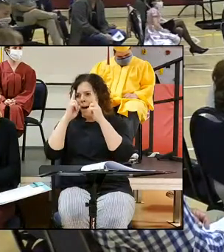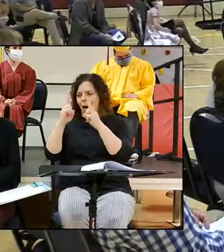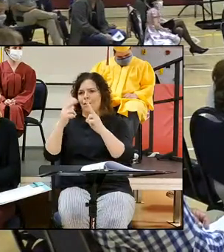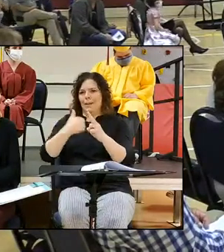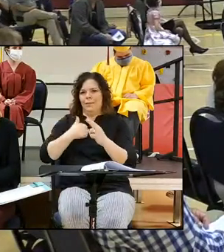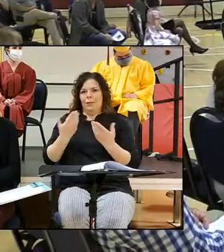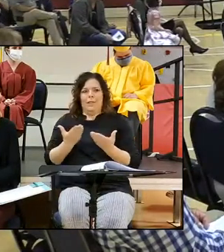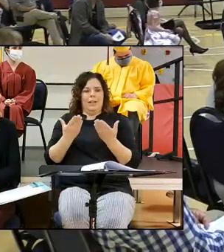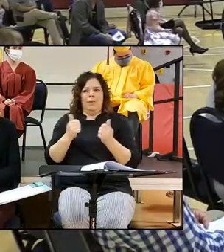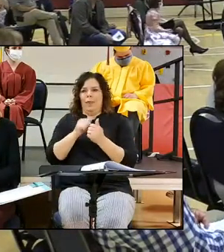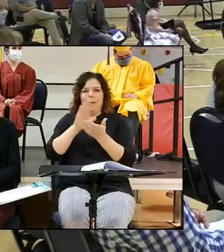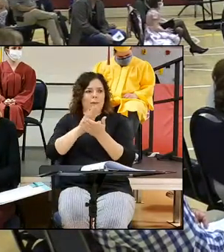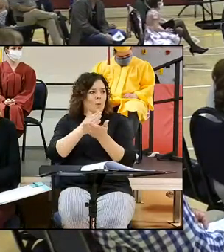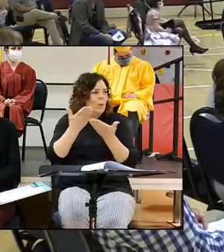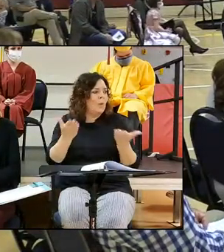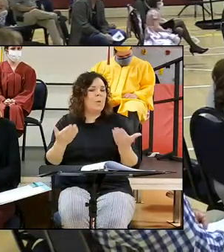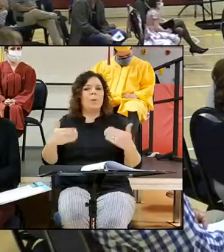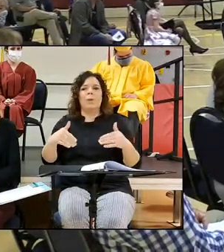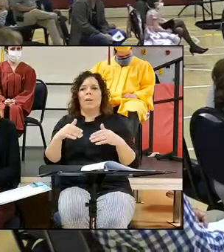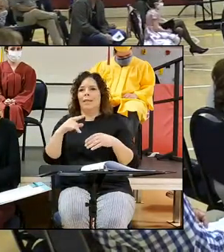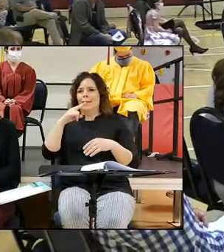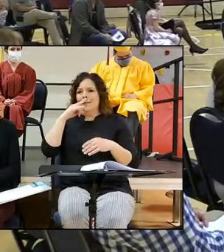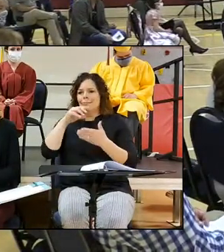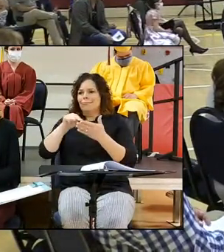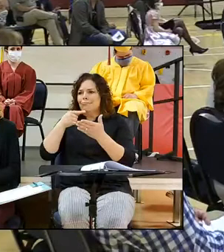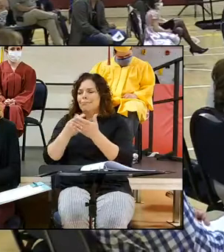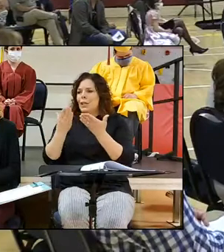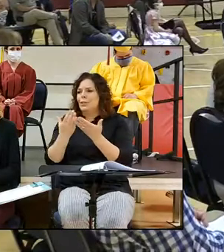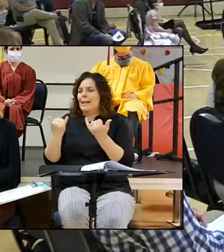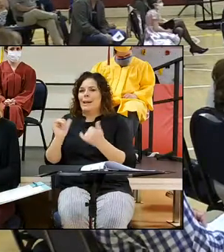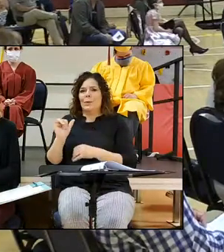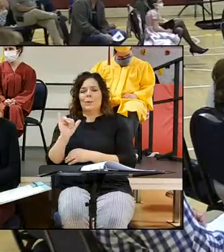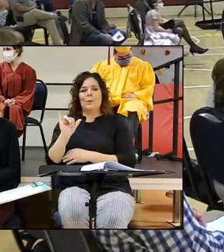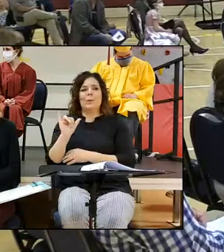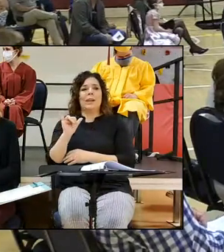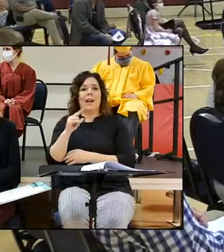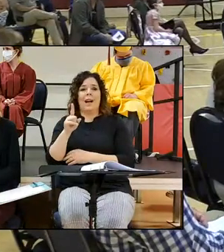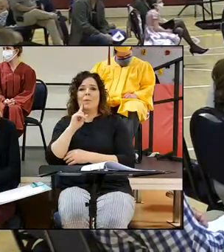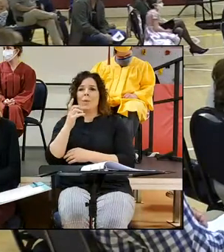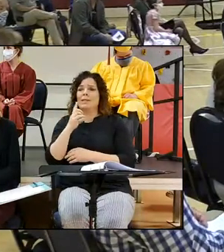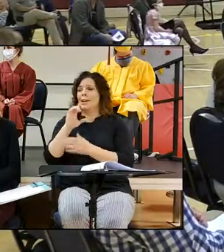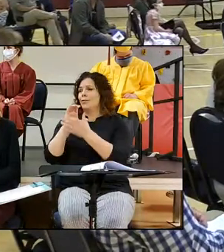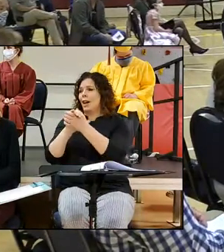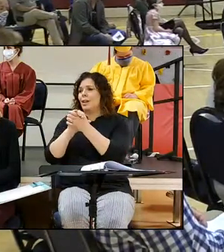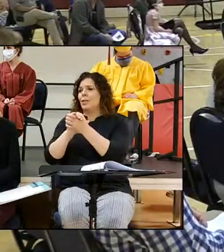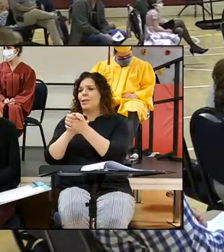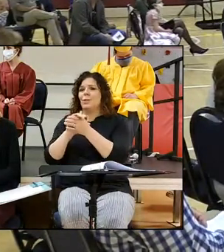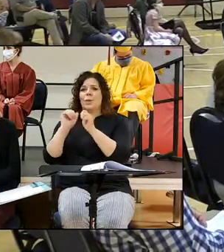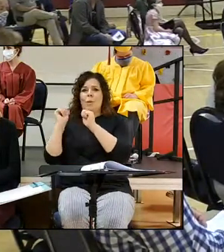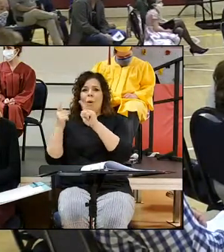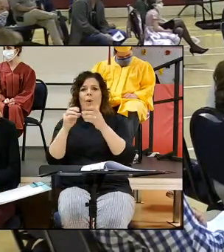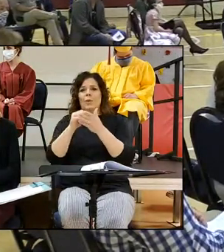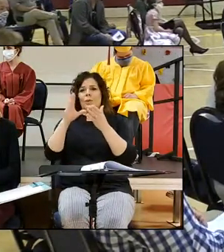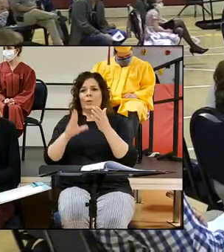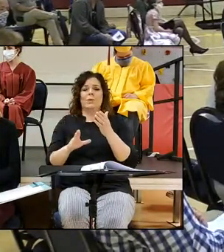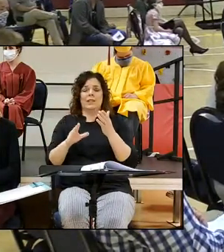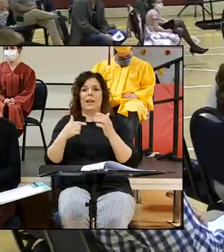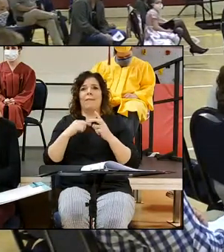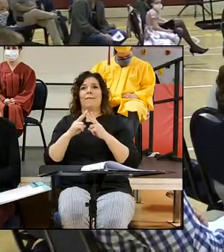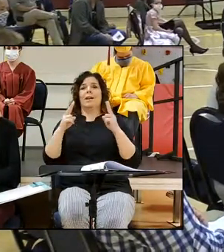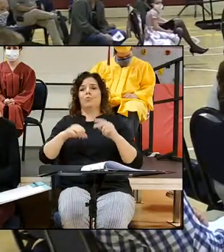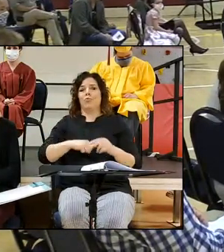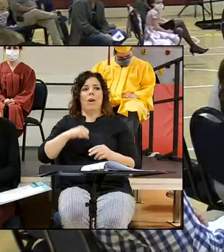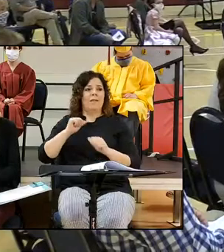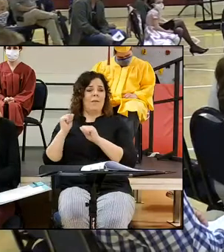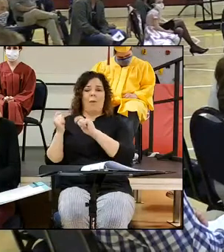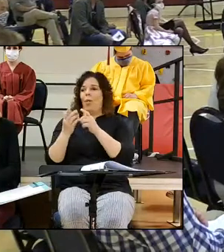know, with the school and the kids here graduating. And I want to say congratulations to all the students here. I am very proud